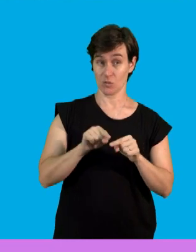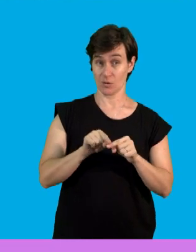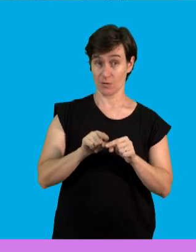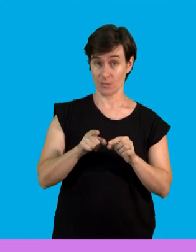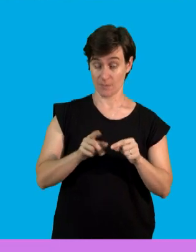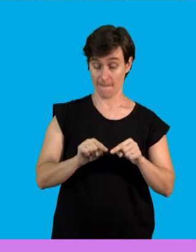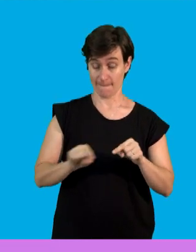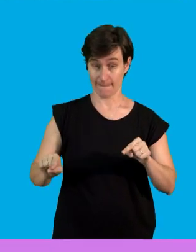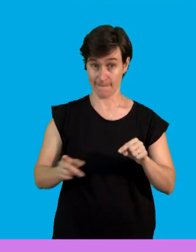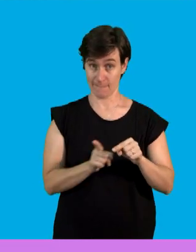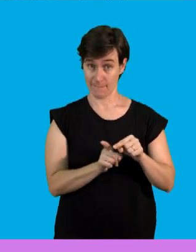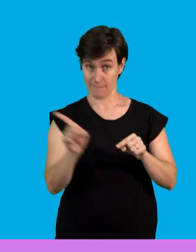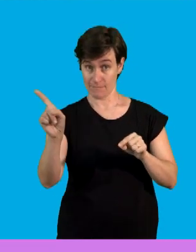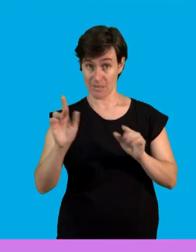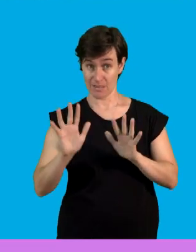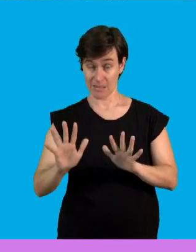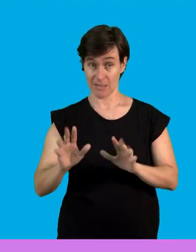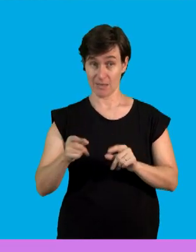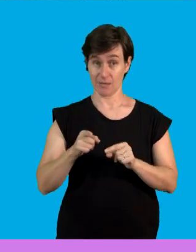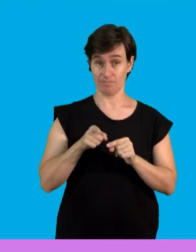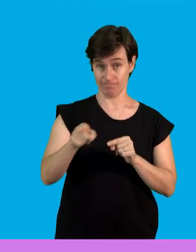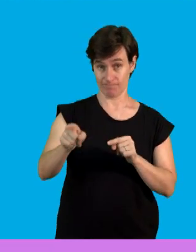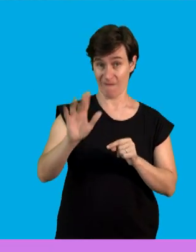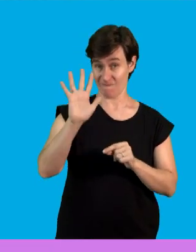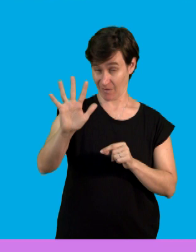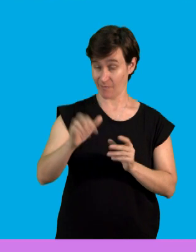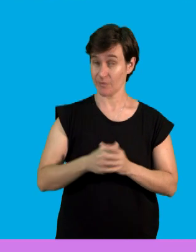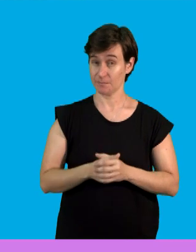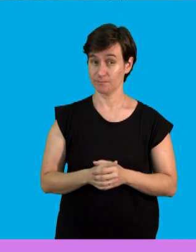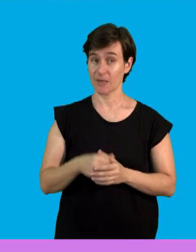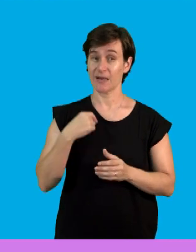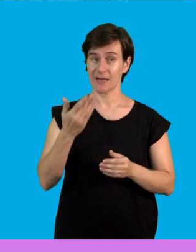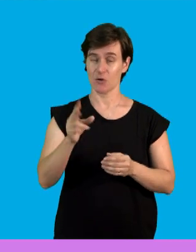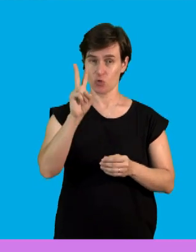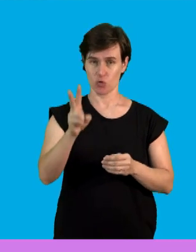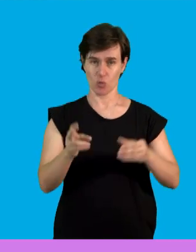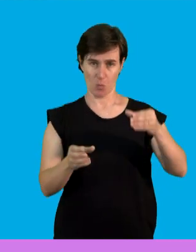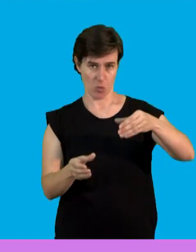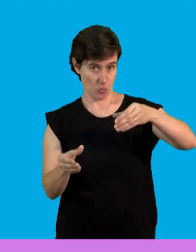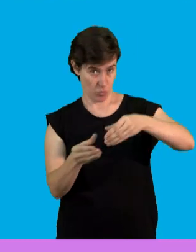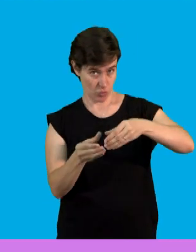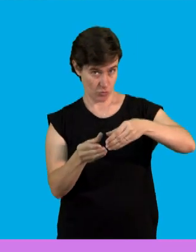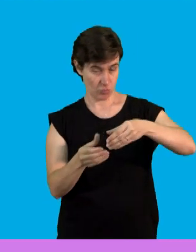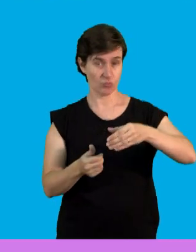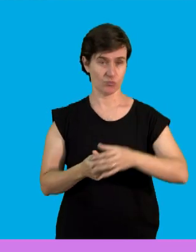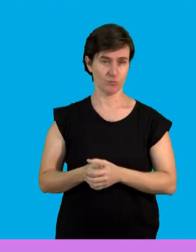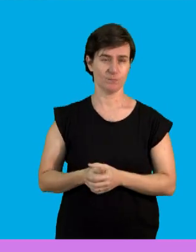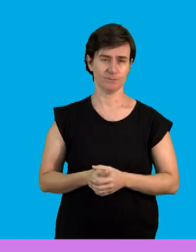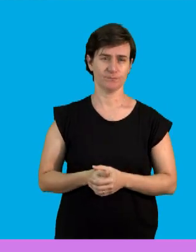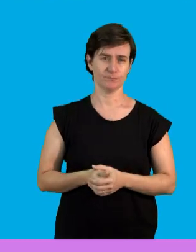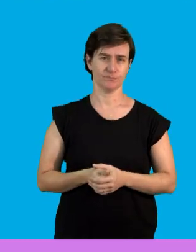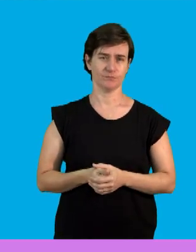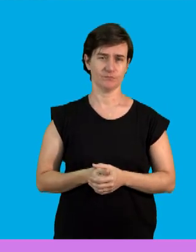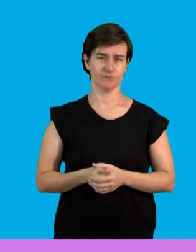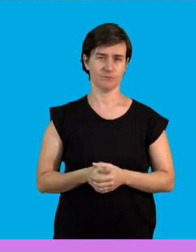a depth of 5, and there's going to be 2 that can fit. So